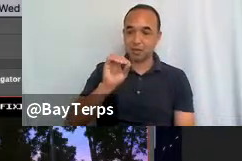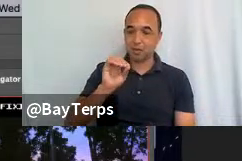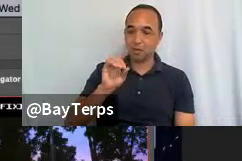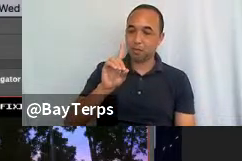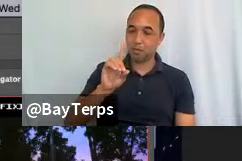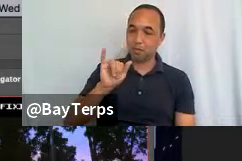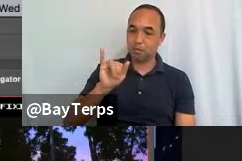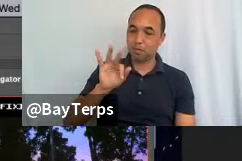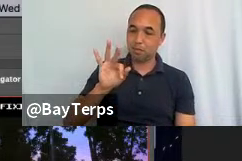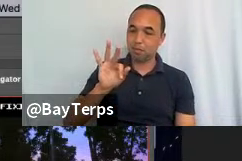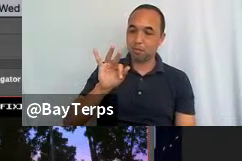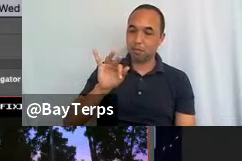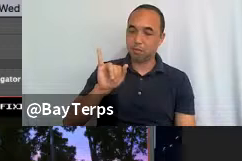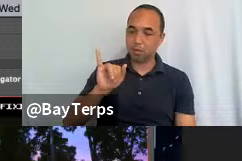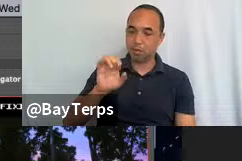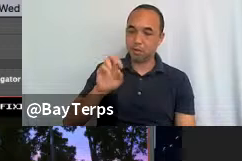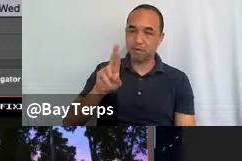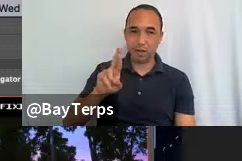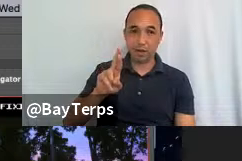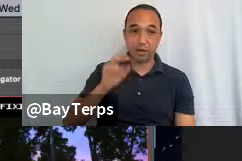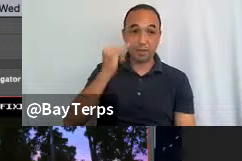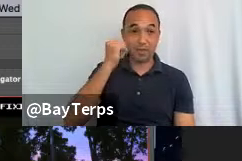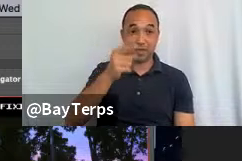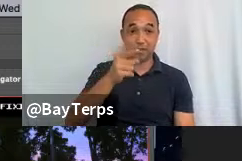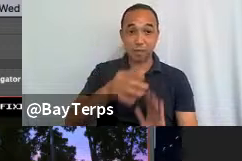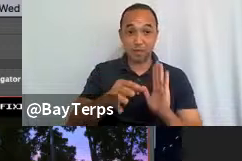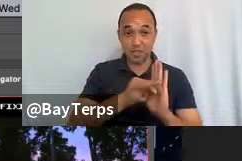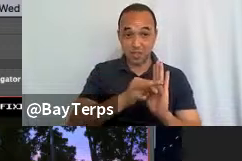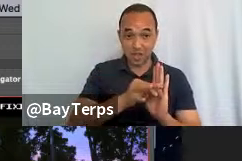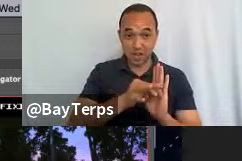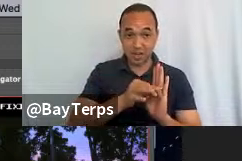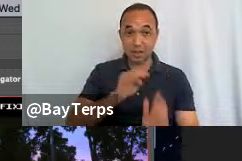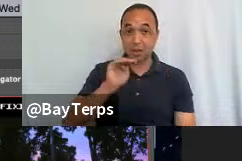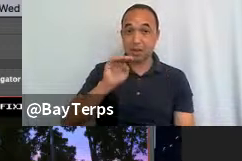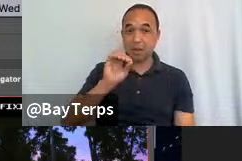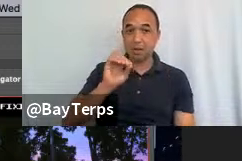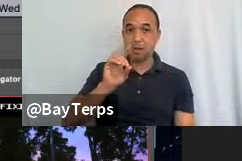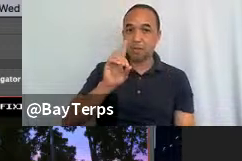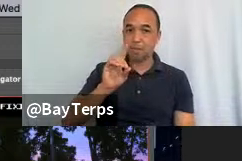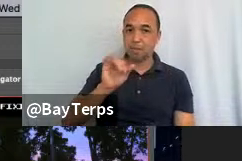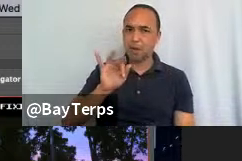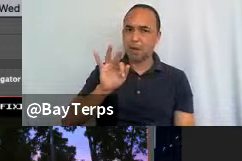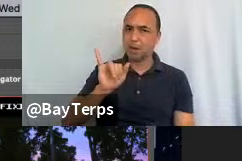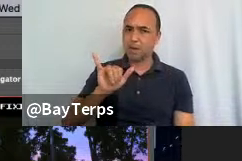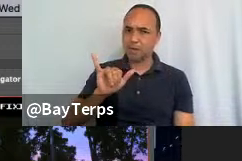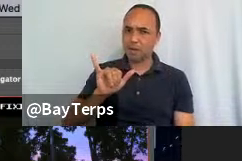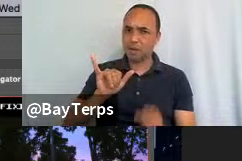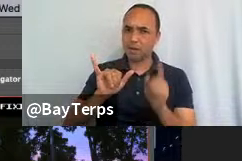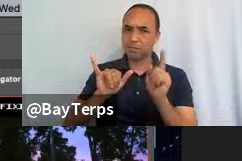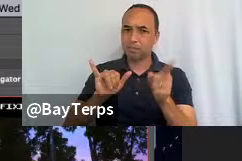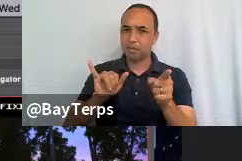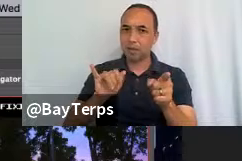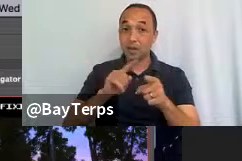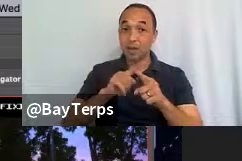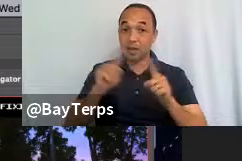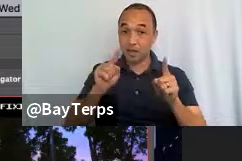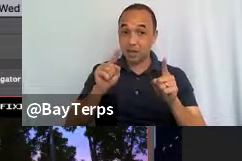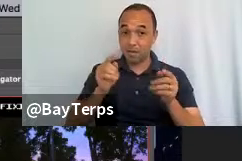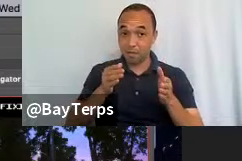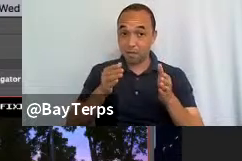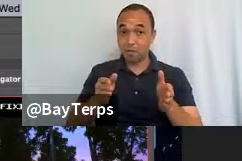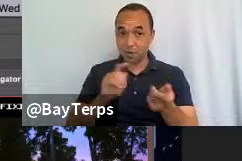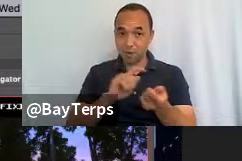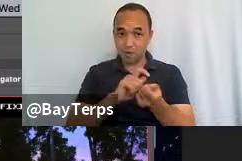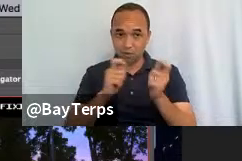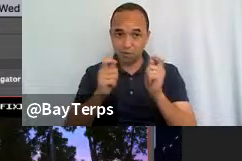into select modify, these are different ways that you can change that area that you've